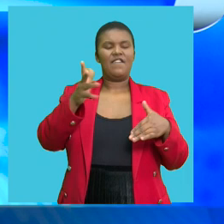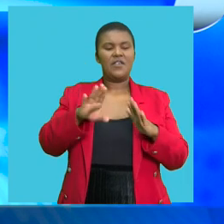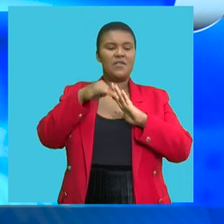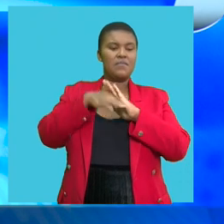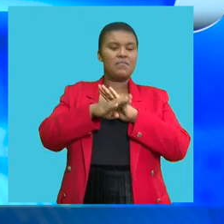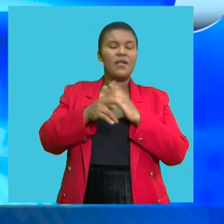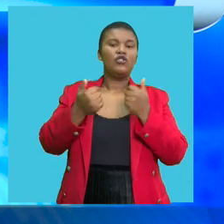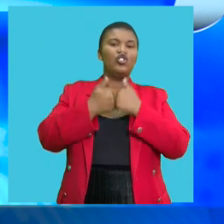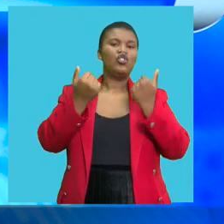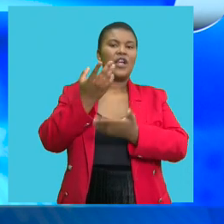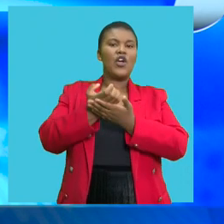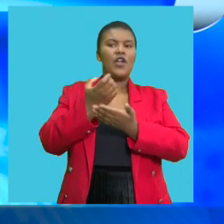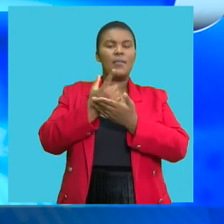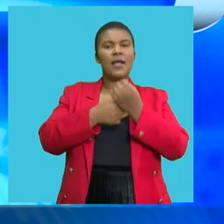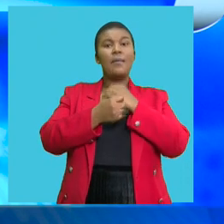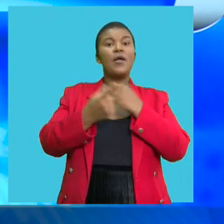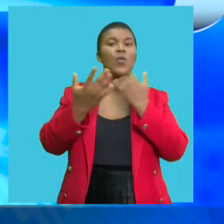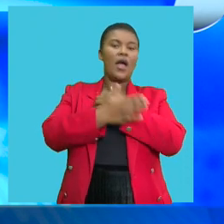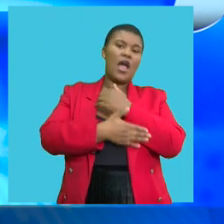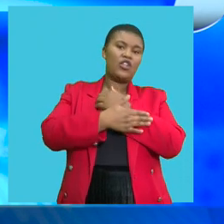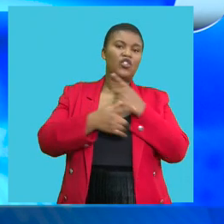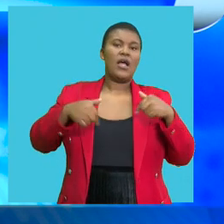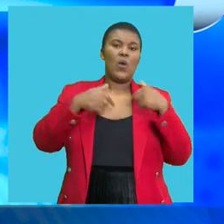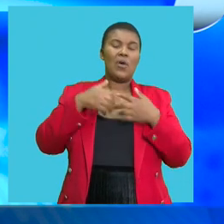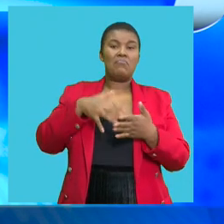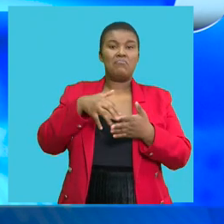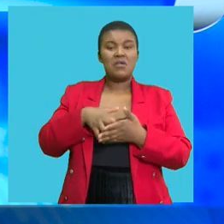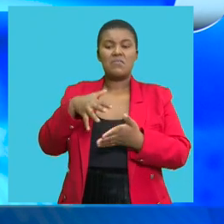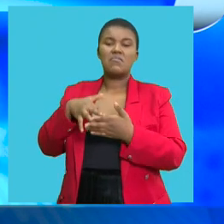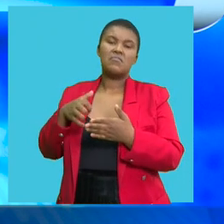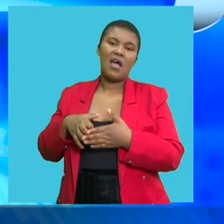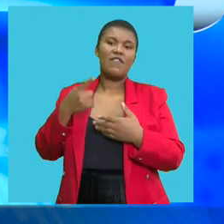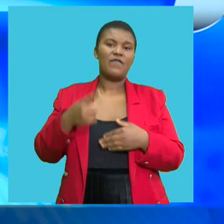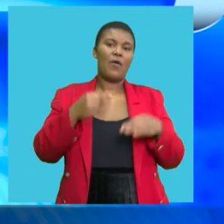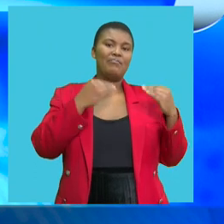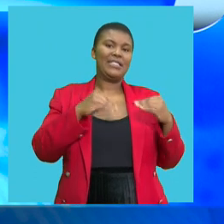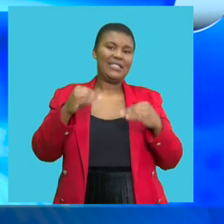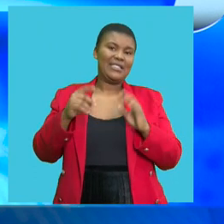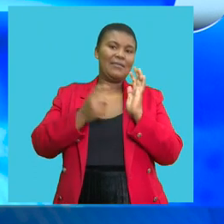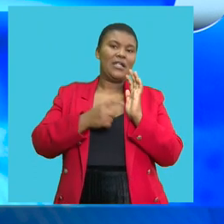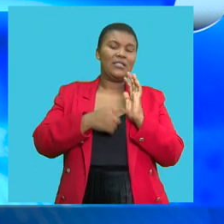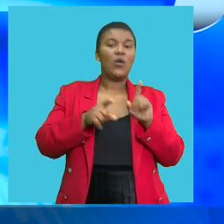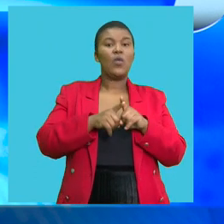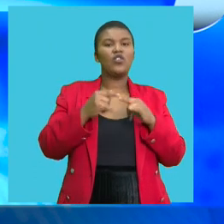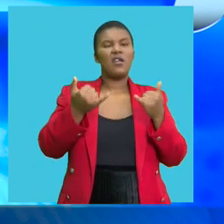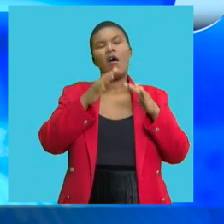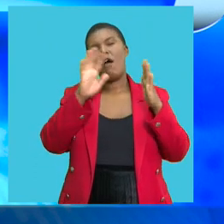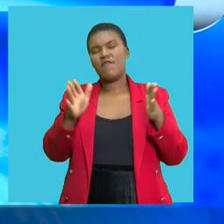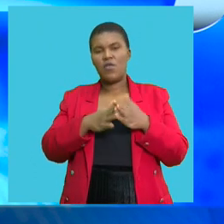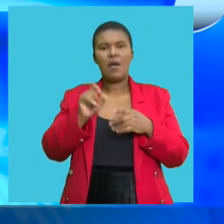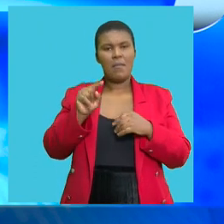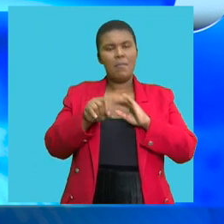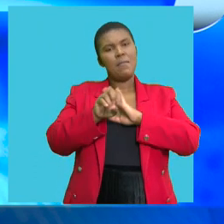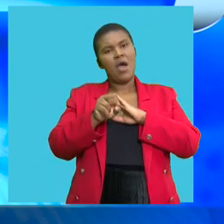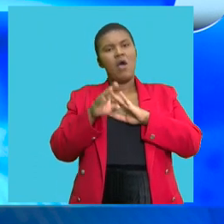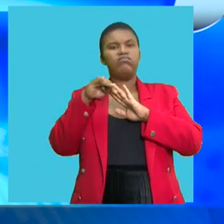to the challenging economic conditions in the country, with weakened consumer and business demand. Despite the overall market decline,